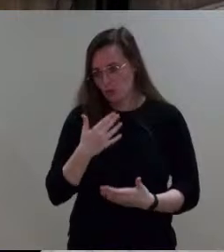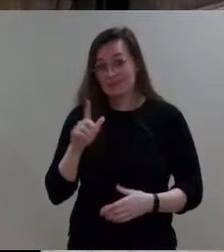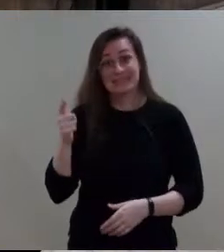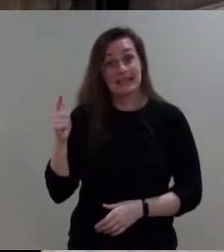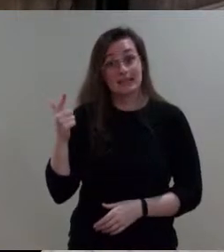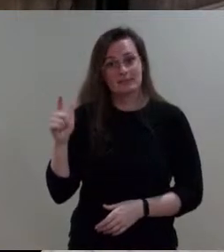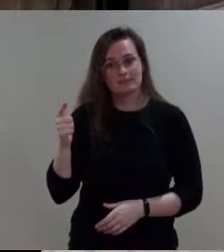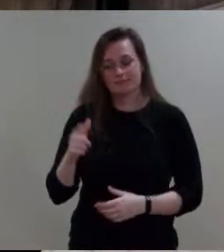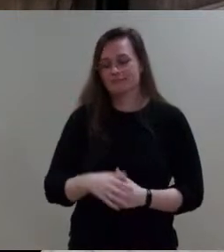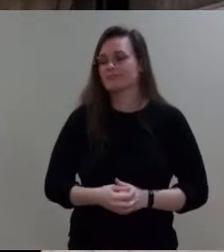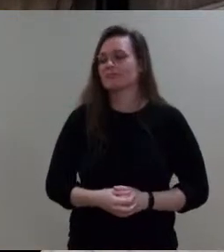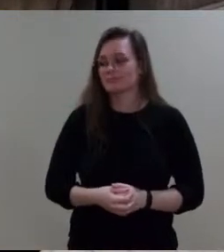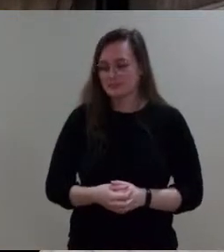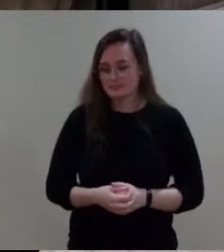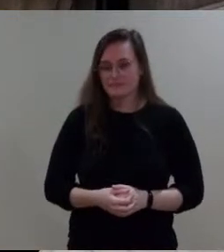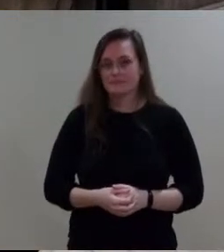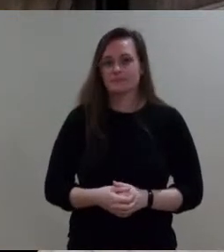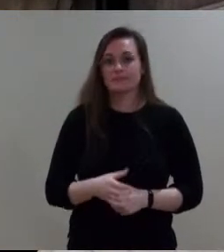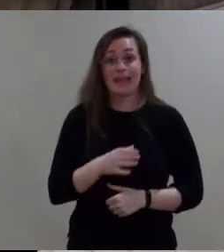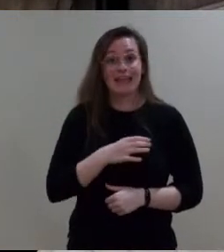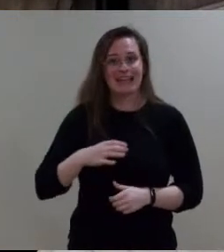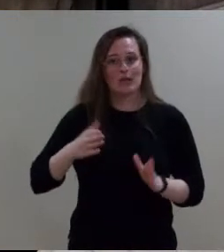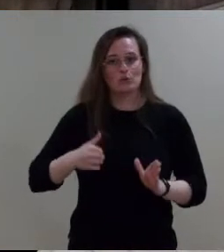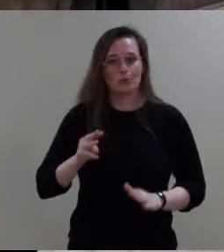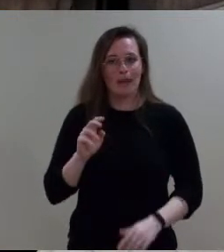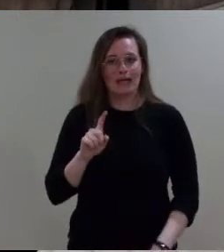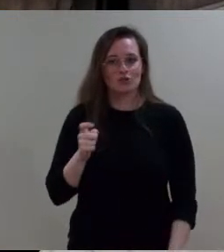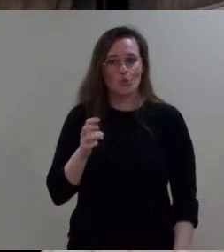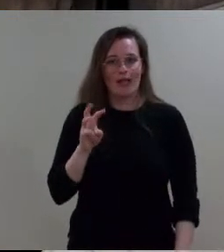seconder? Councillor Maxwell, thank you.